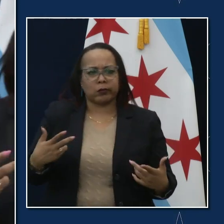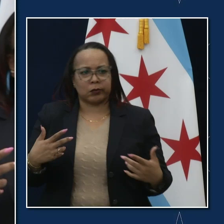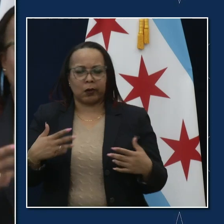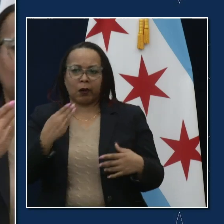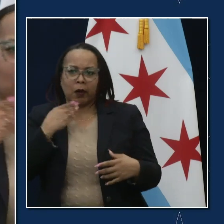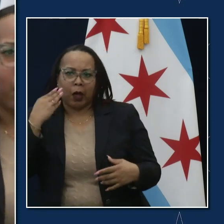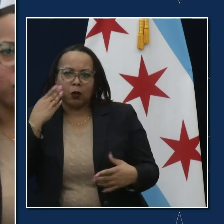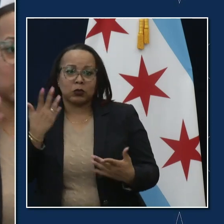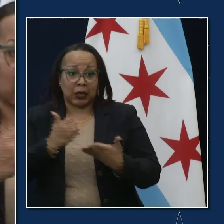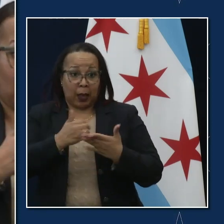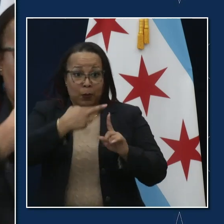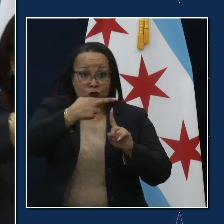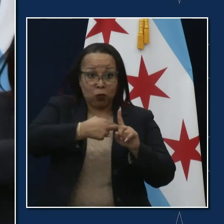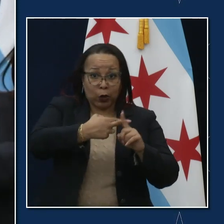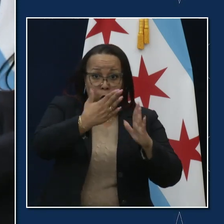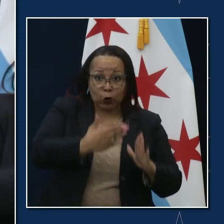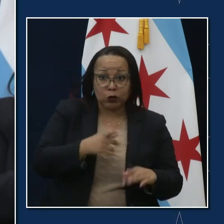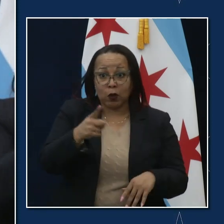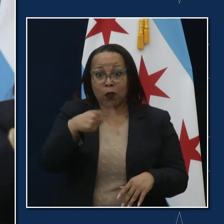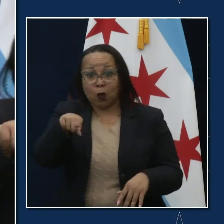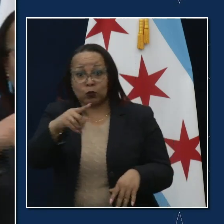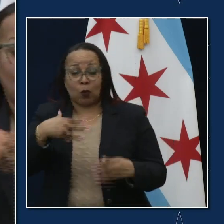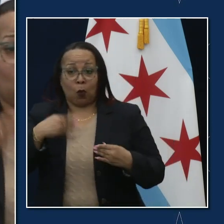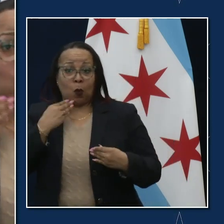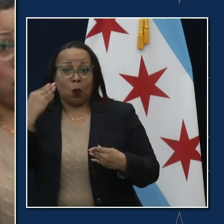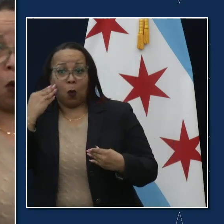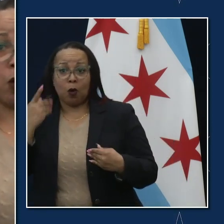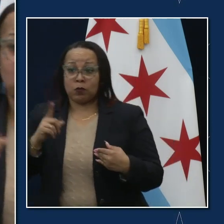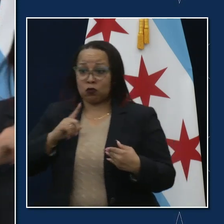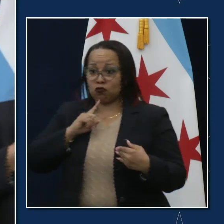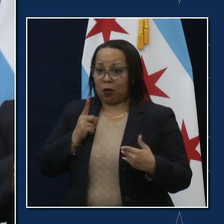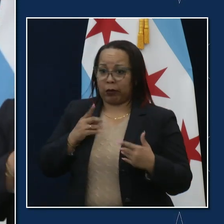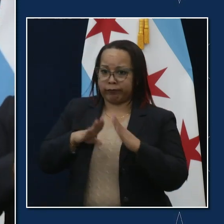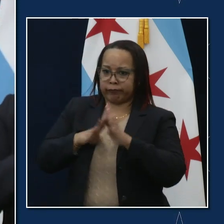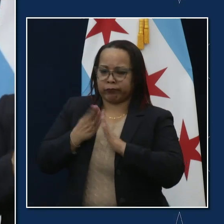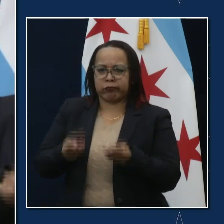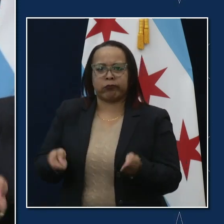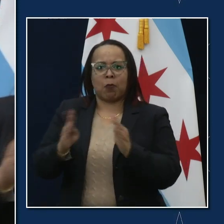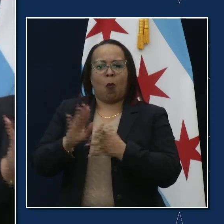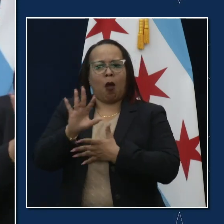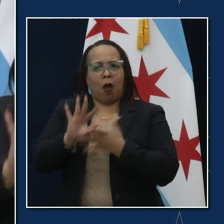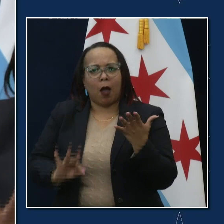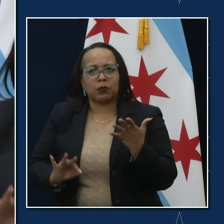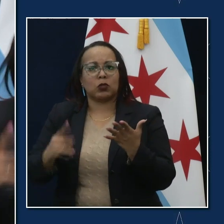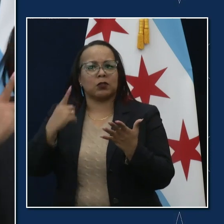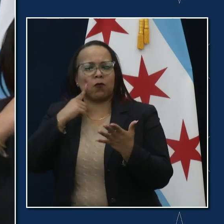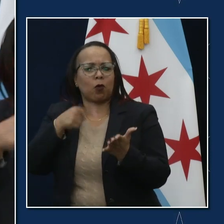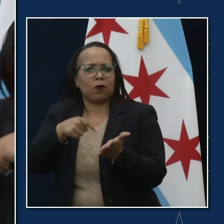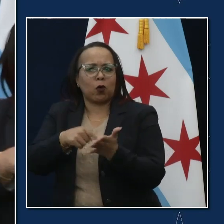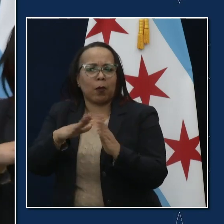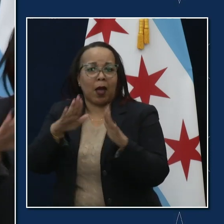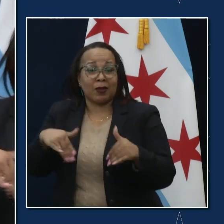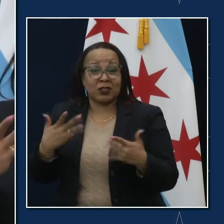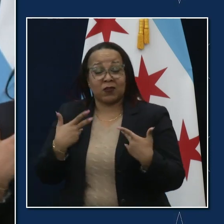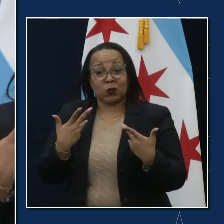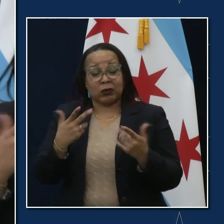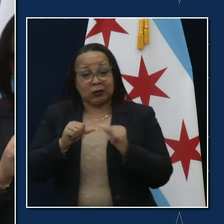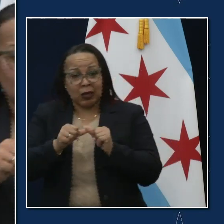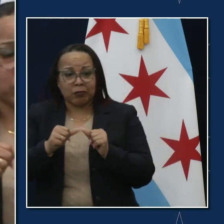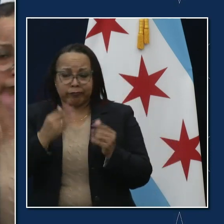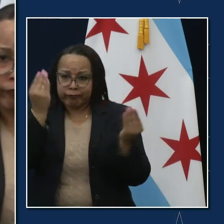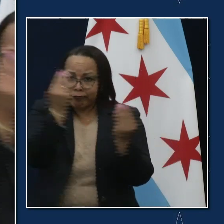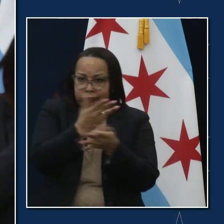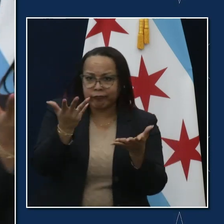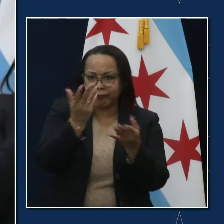housing, helping renters, but also helping homeowners and building additional options around affordable housing. If we keep telling